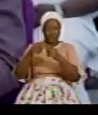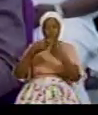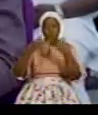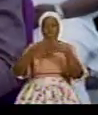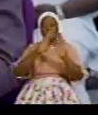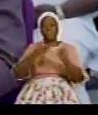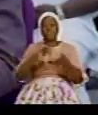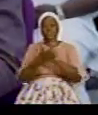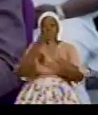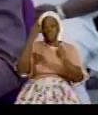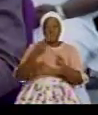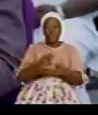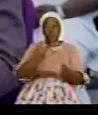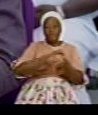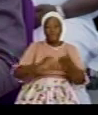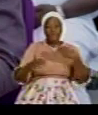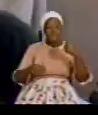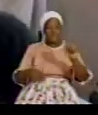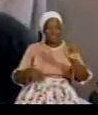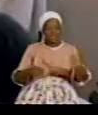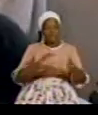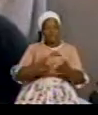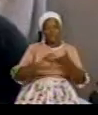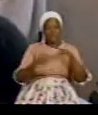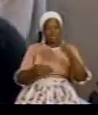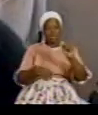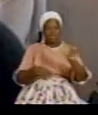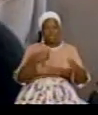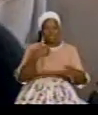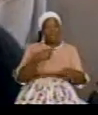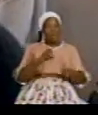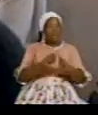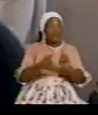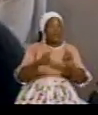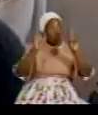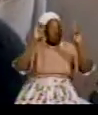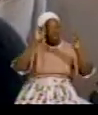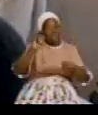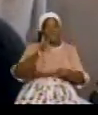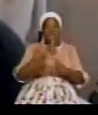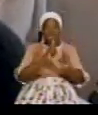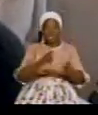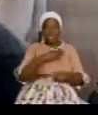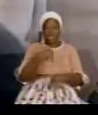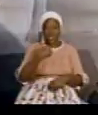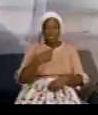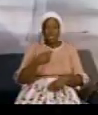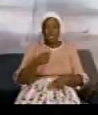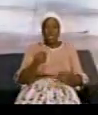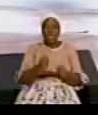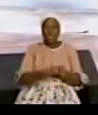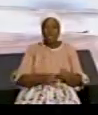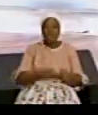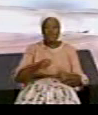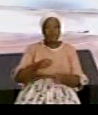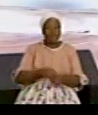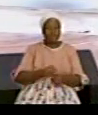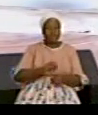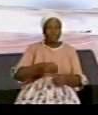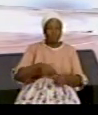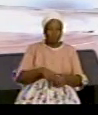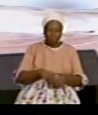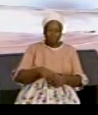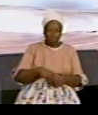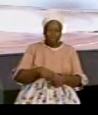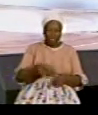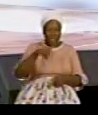verse 13. Verse 13 says, but he answered and said, every plant, every